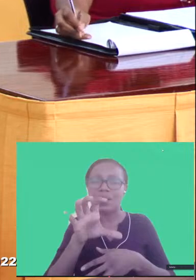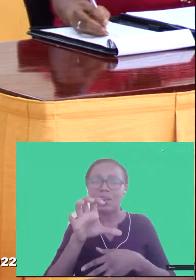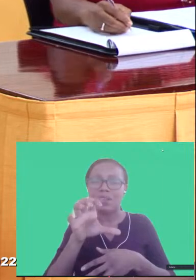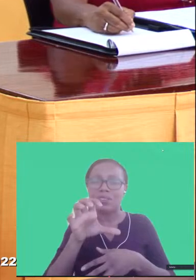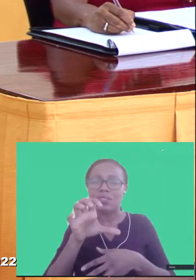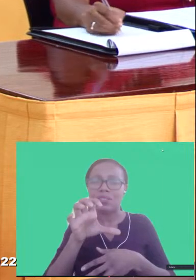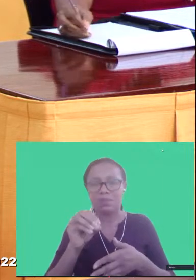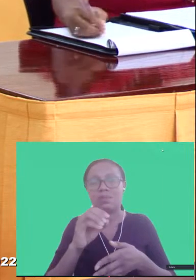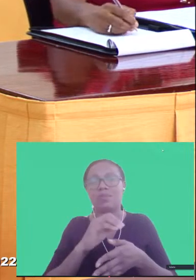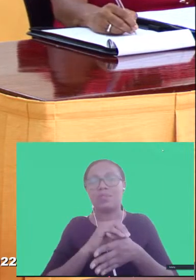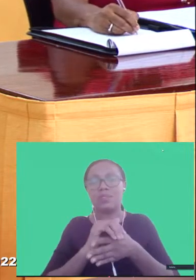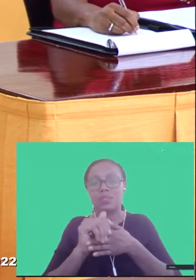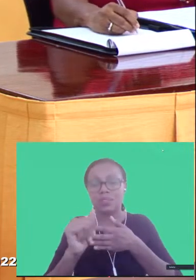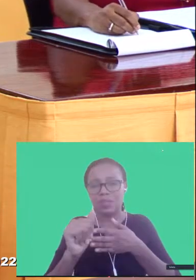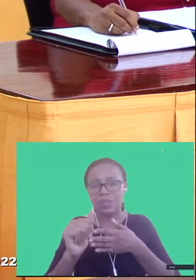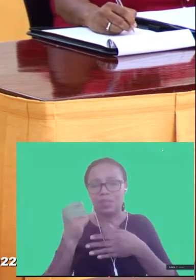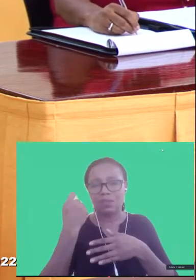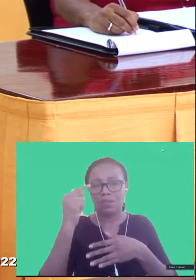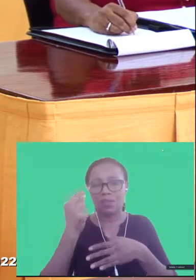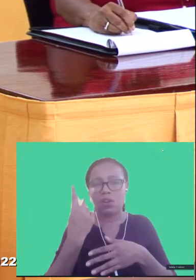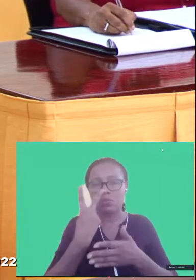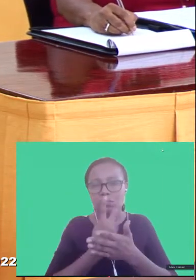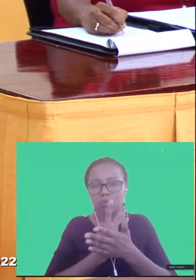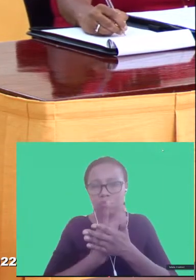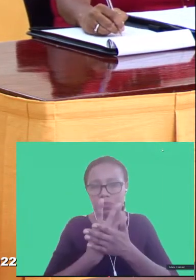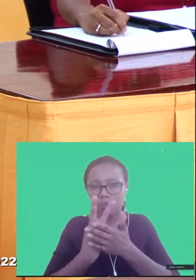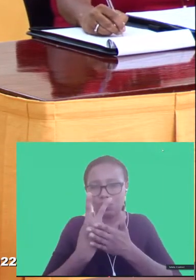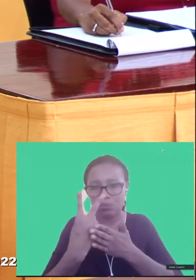initial pause was expected to run.